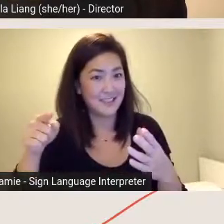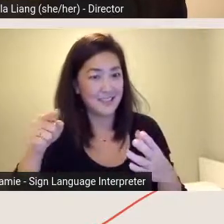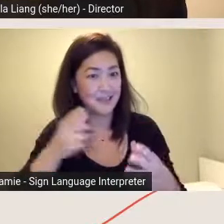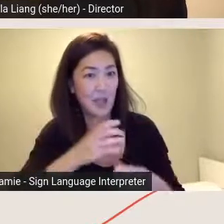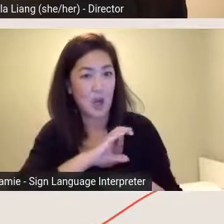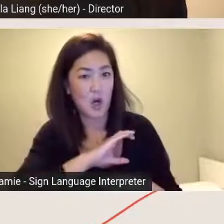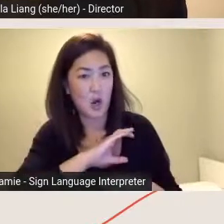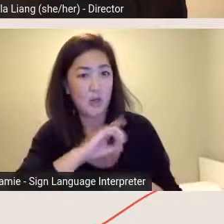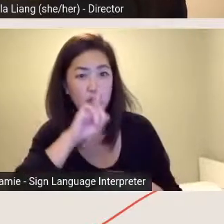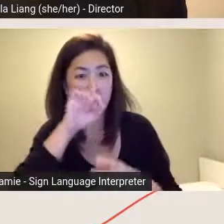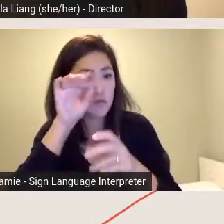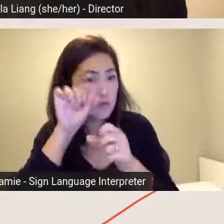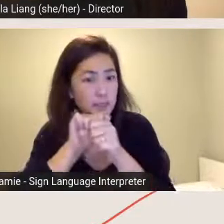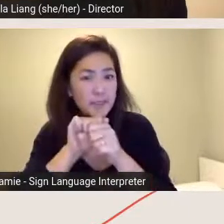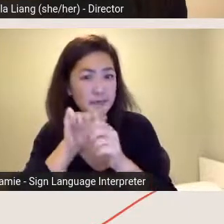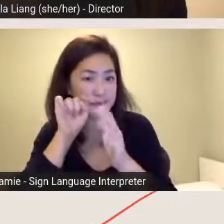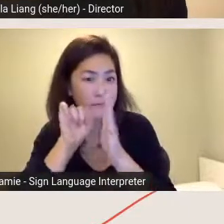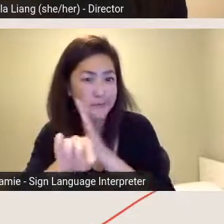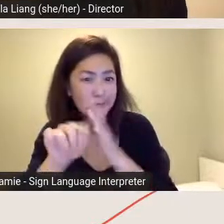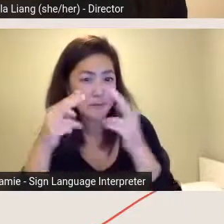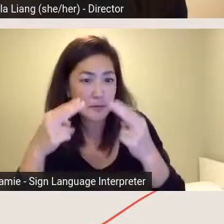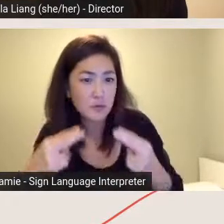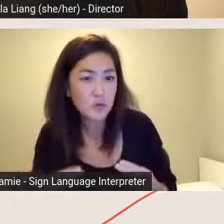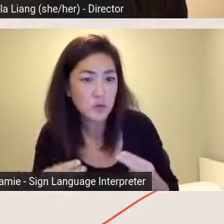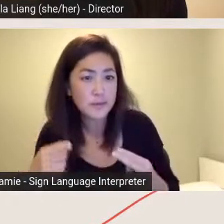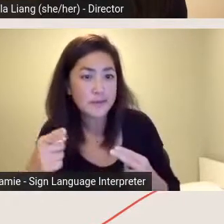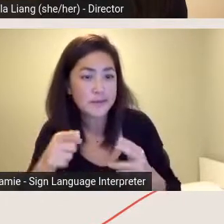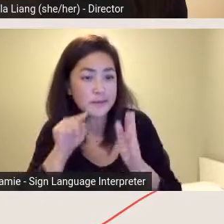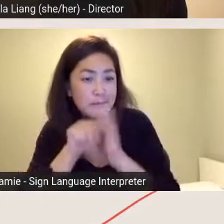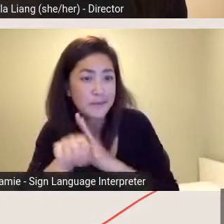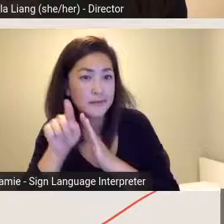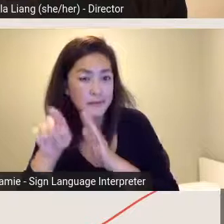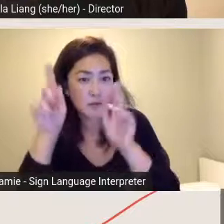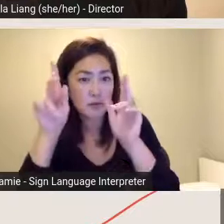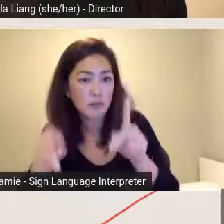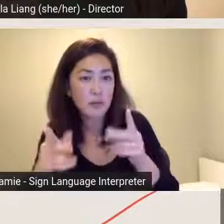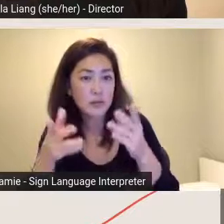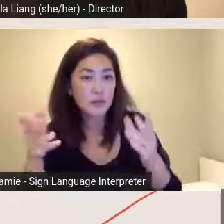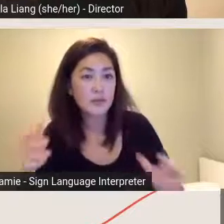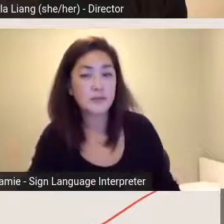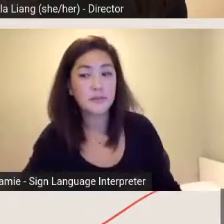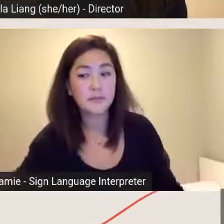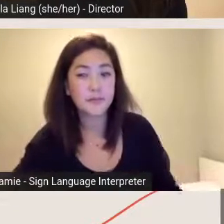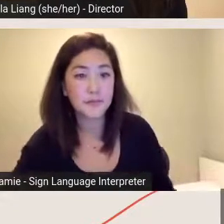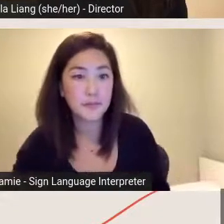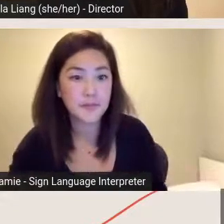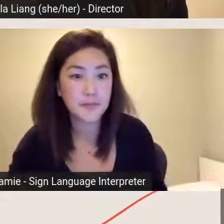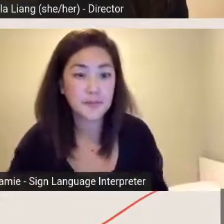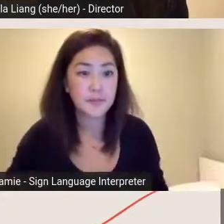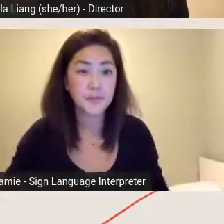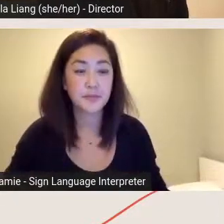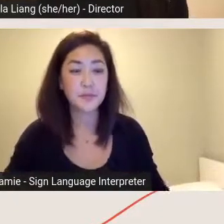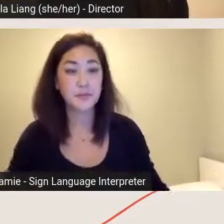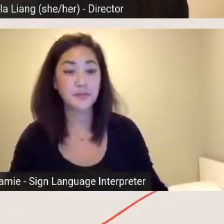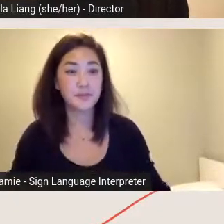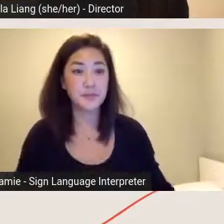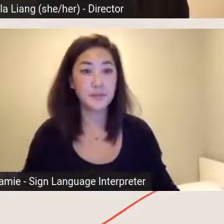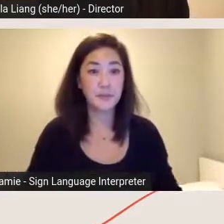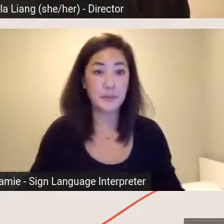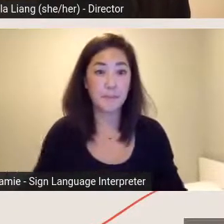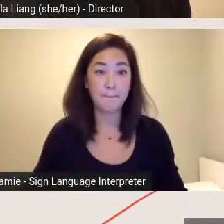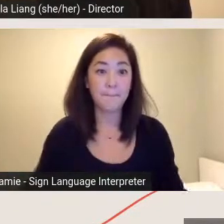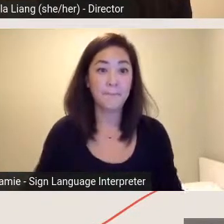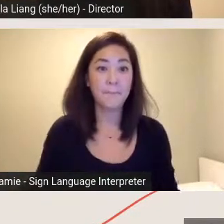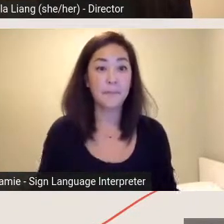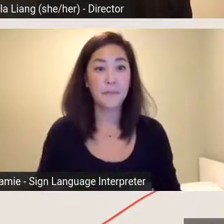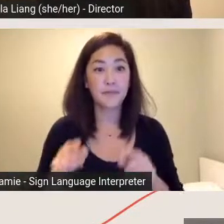this, who killed this human, this person. To answer your question related to the case,